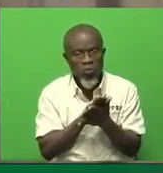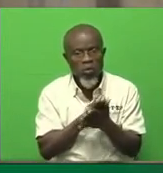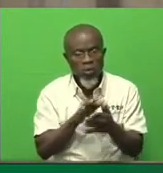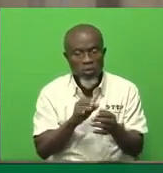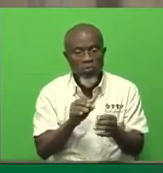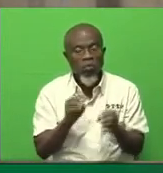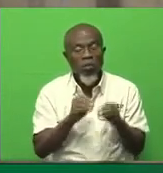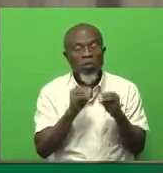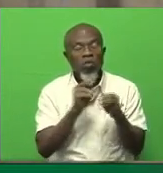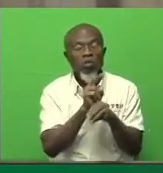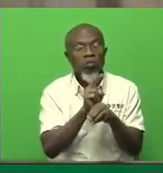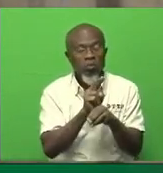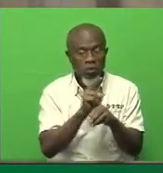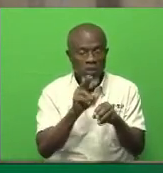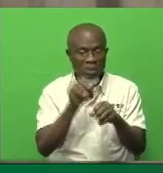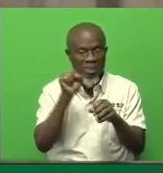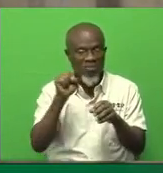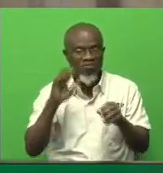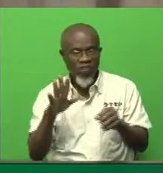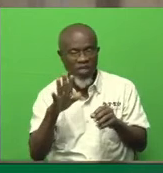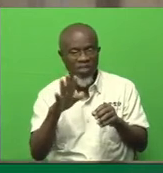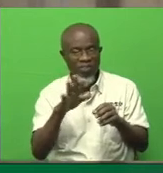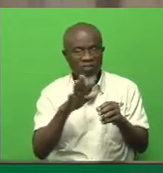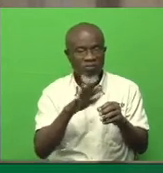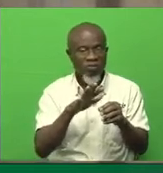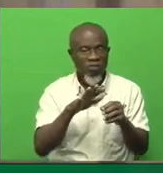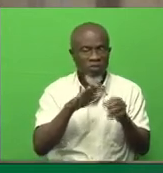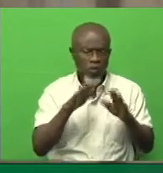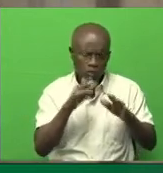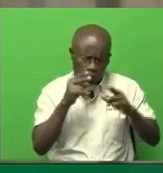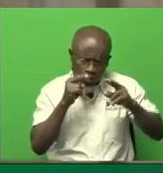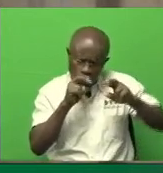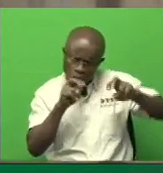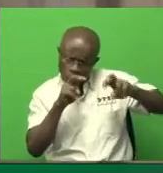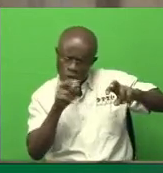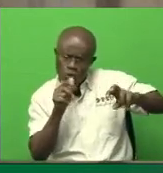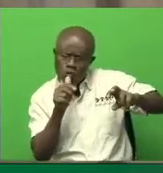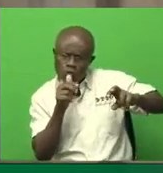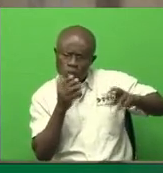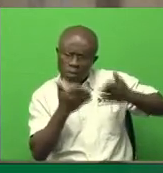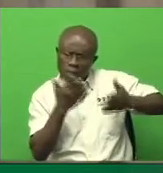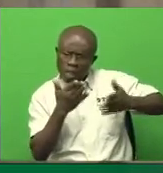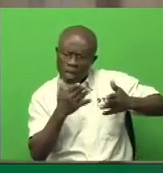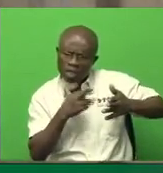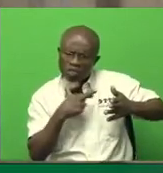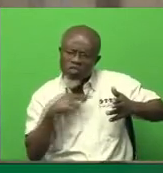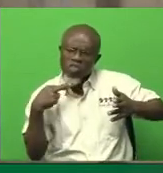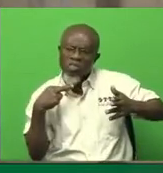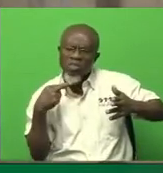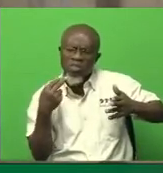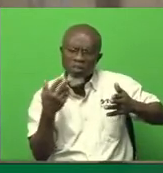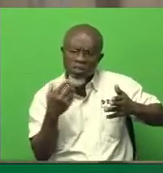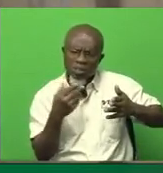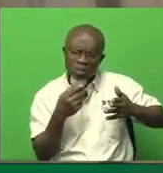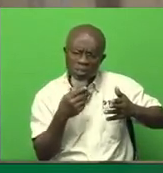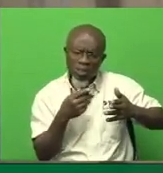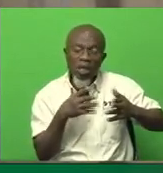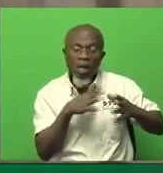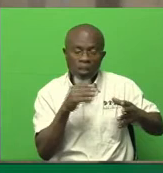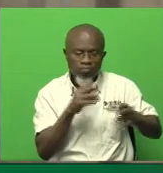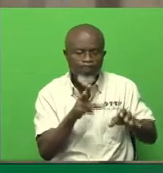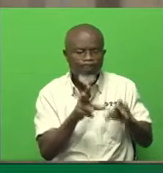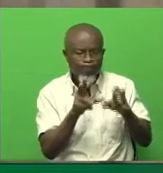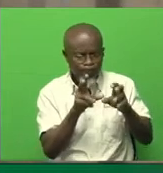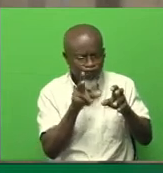which seeks to identify students who are at risk of underperforming at the standard five level and treat with the